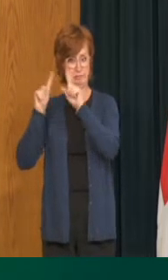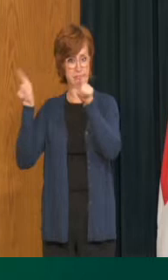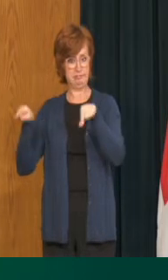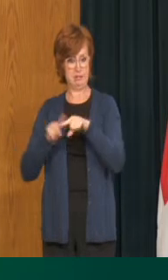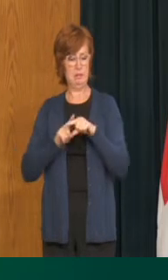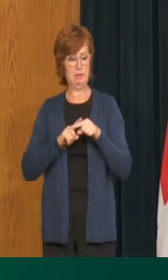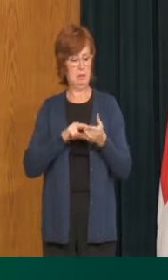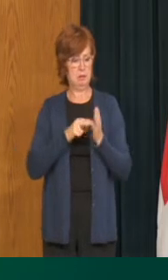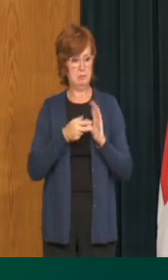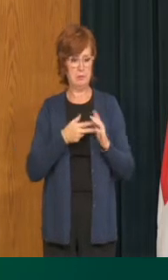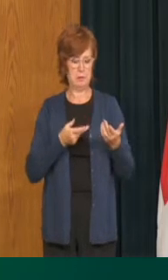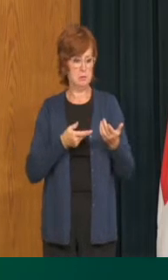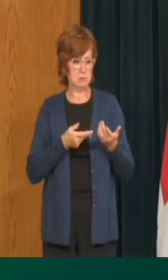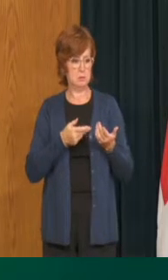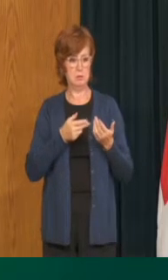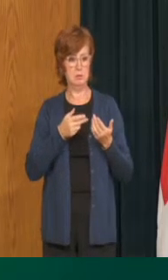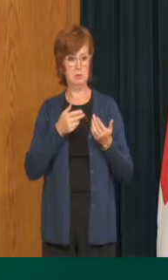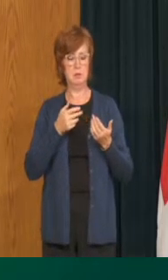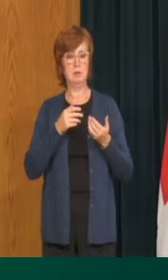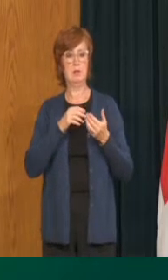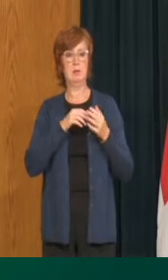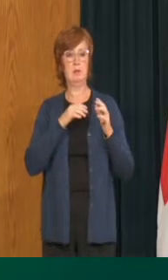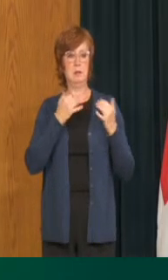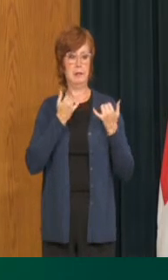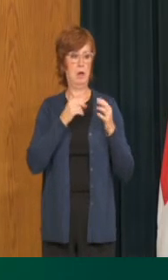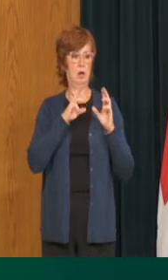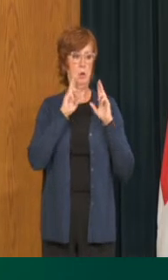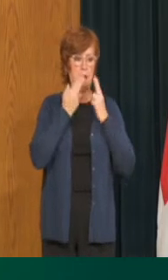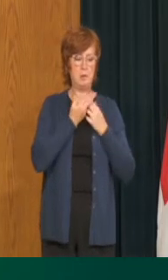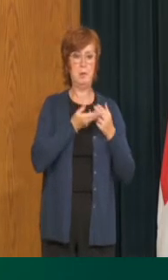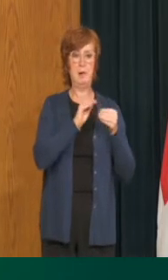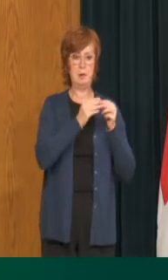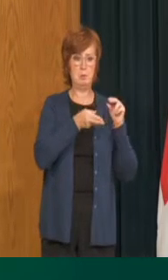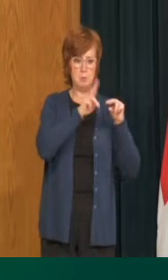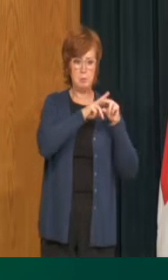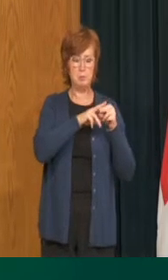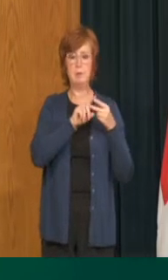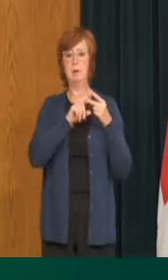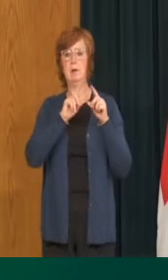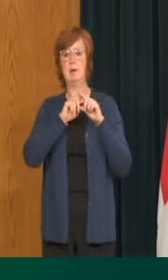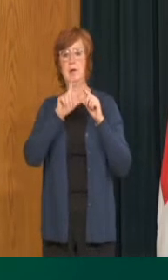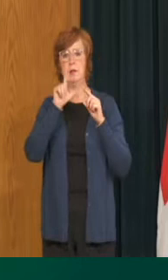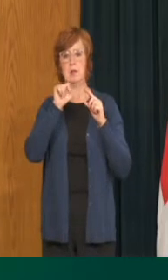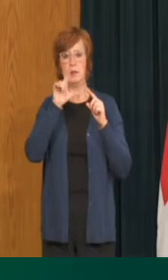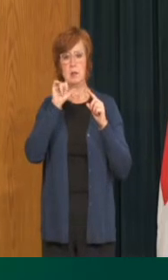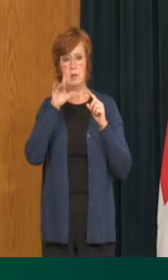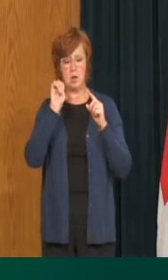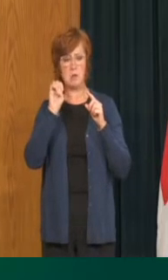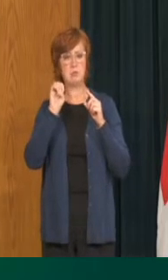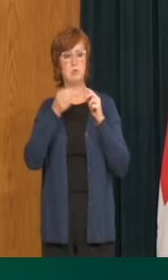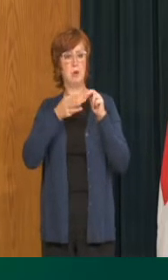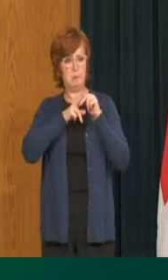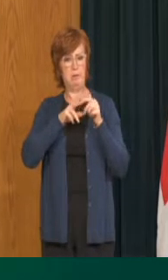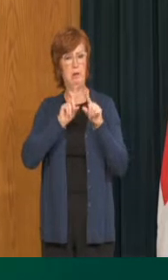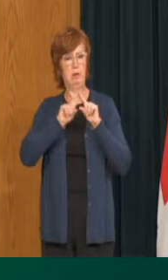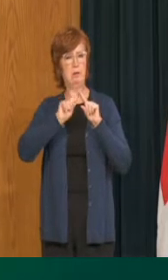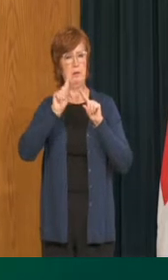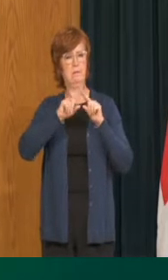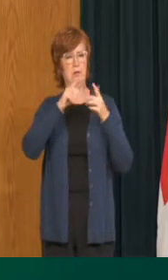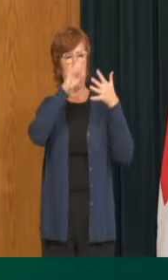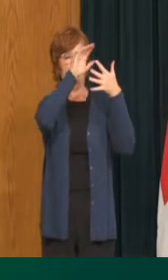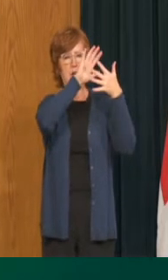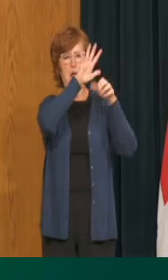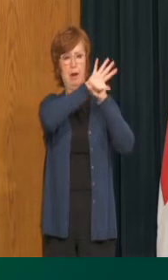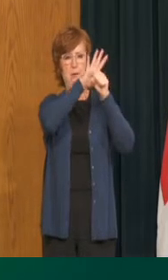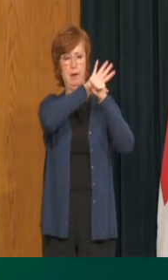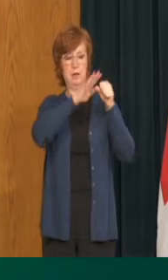the tourism industry, again, as we try to reopen and attempt to reopen, the broader economy across not just Saskatchewan but Canada,